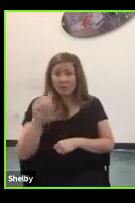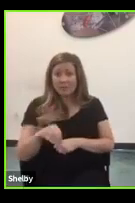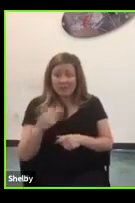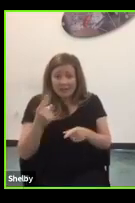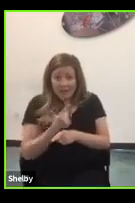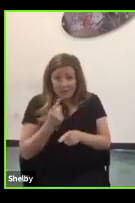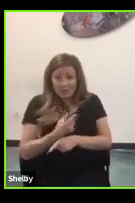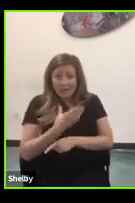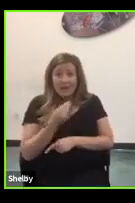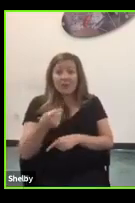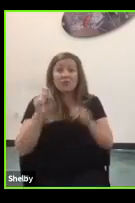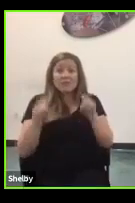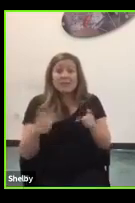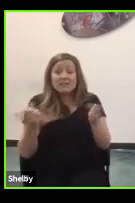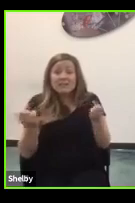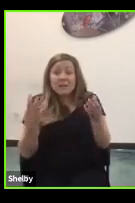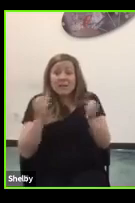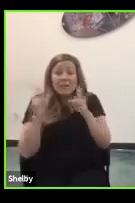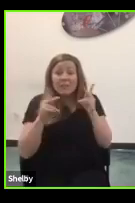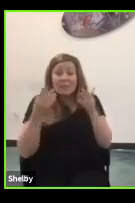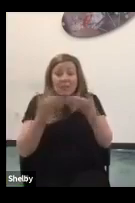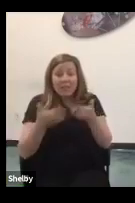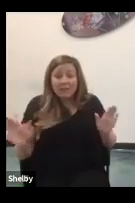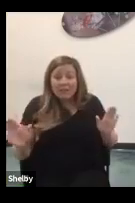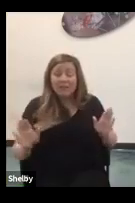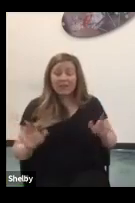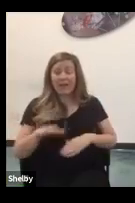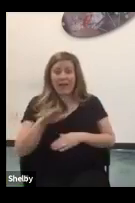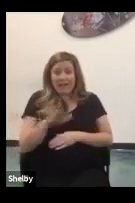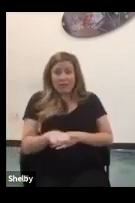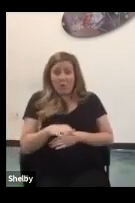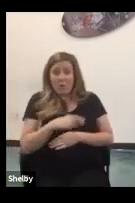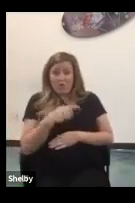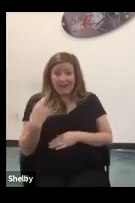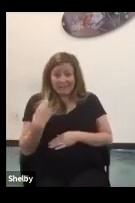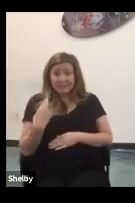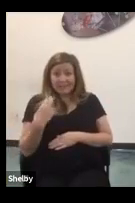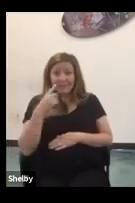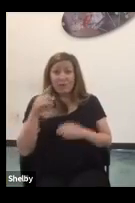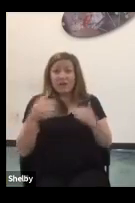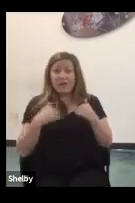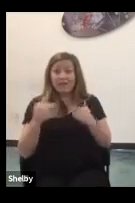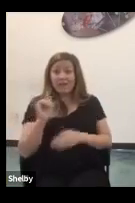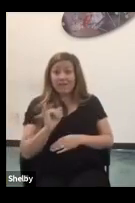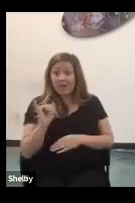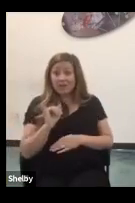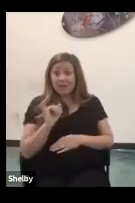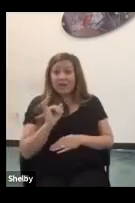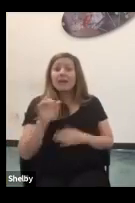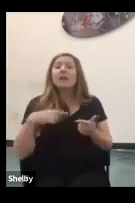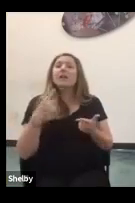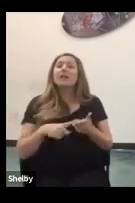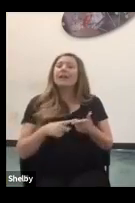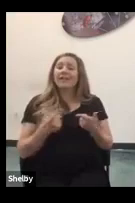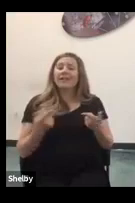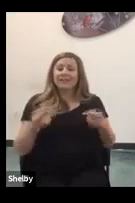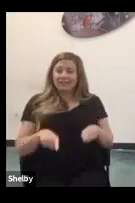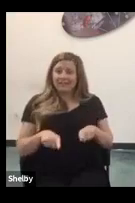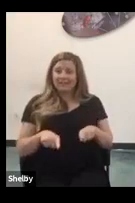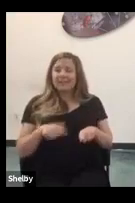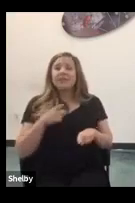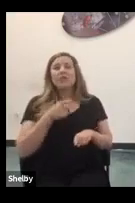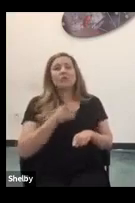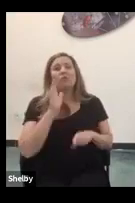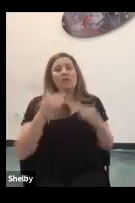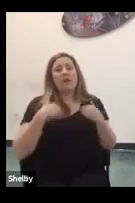you test a whole lot of people who are at low risk of having had that infection, you are going to get a certain number